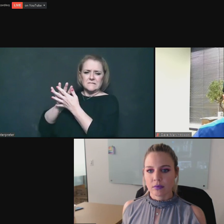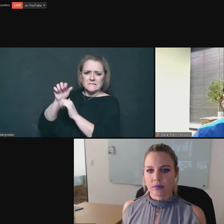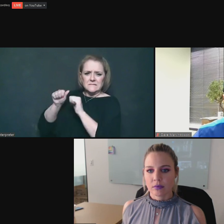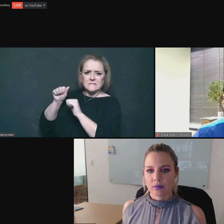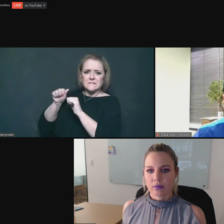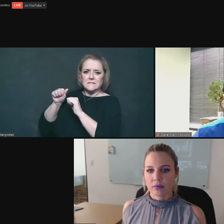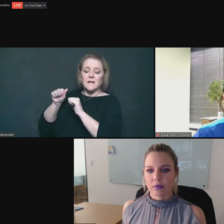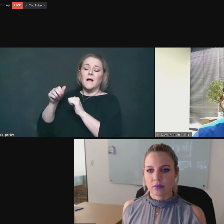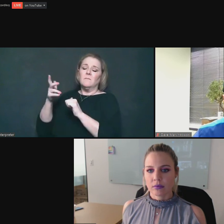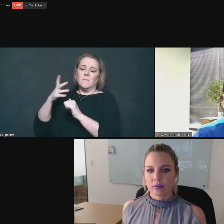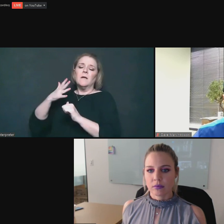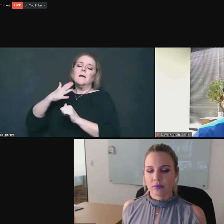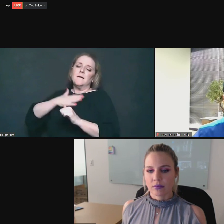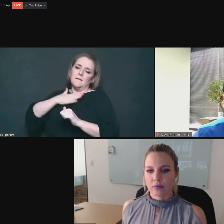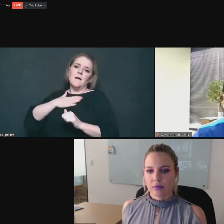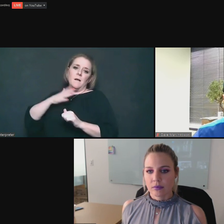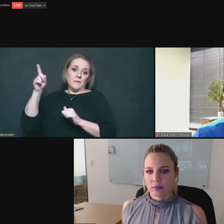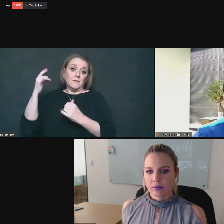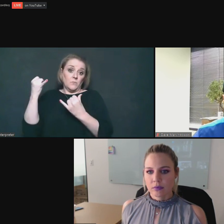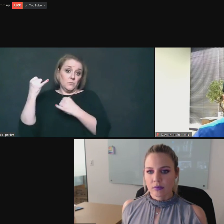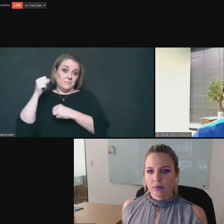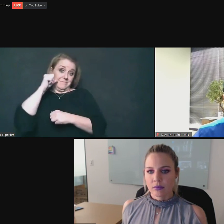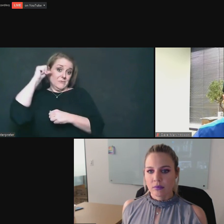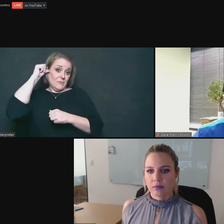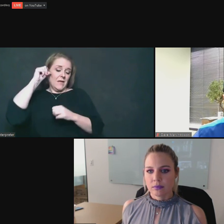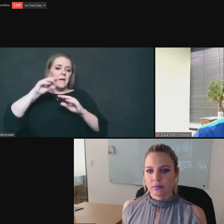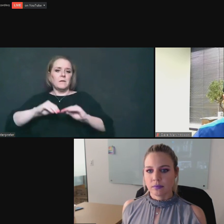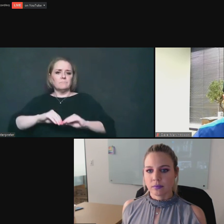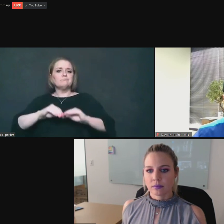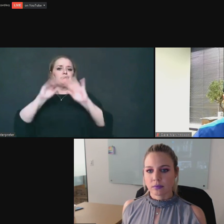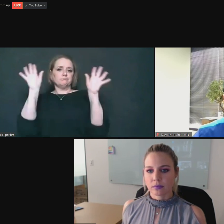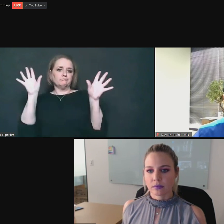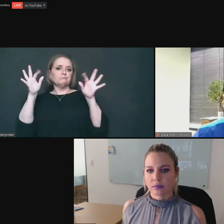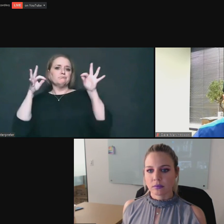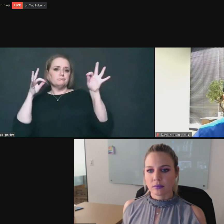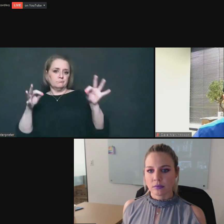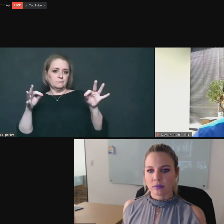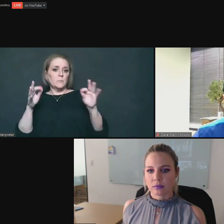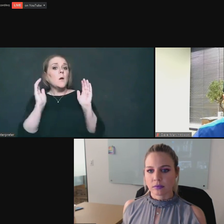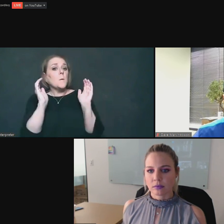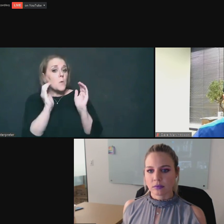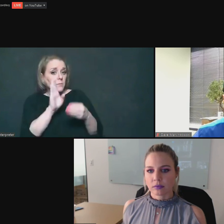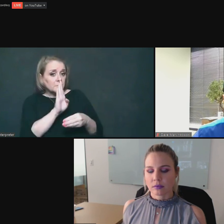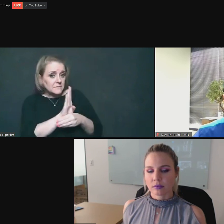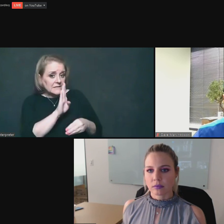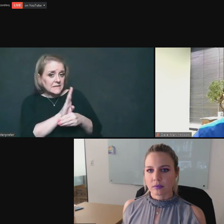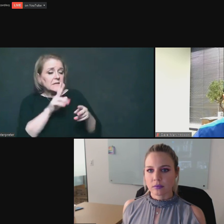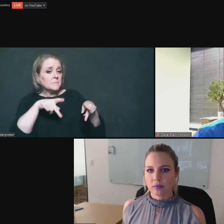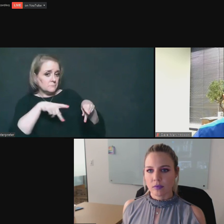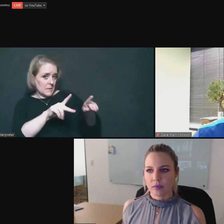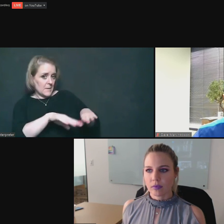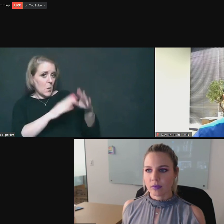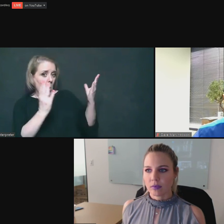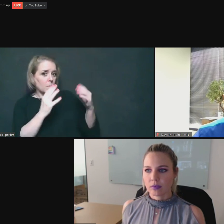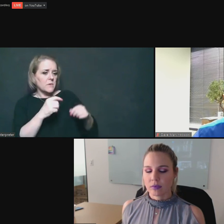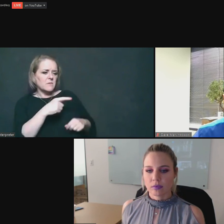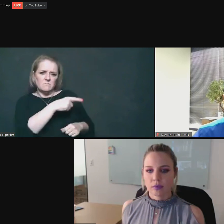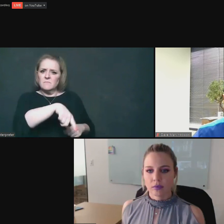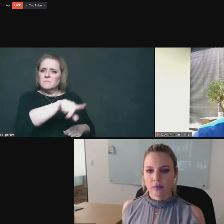grateful that he's opened up a large portion of our small businesses that there's quite a bit of pent-up